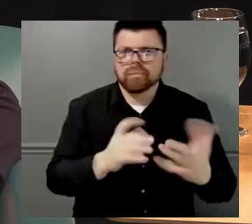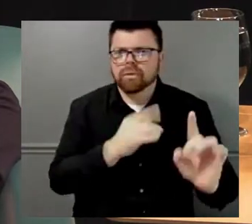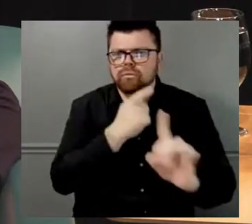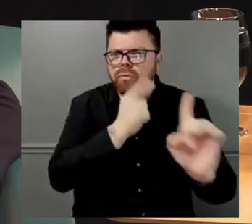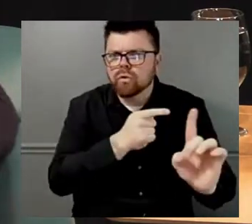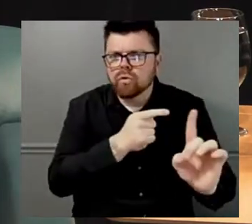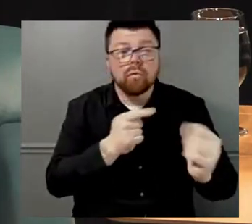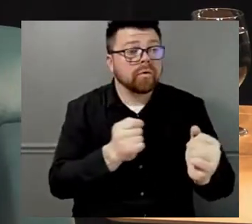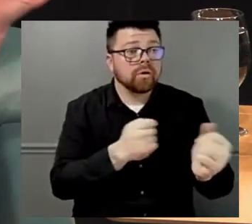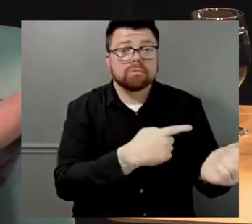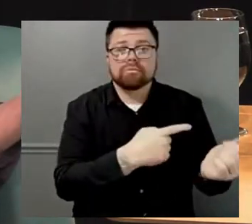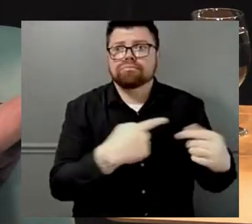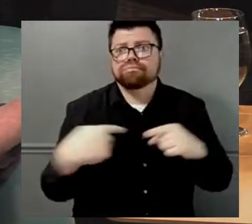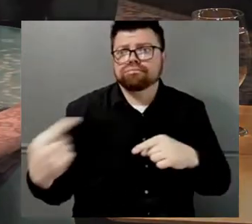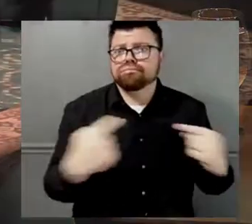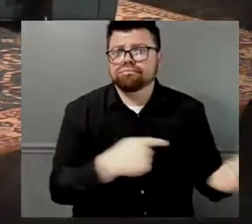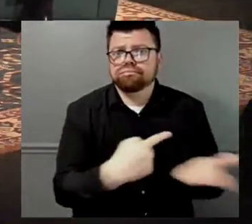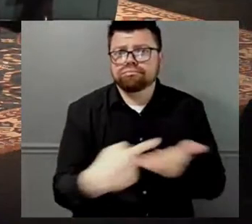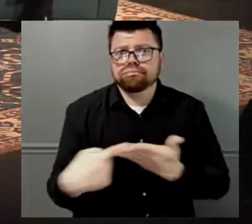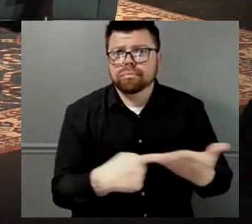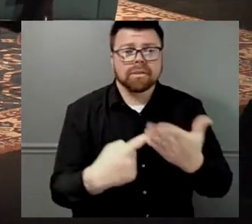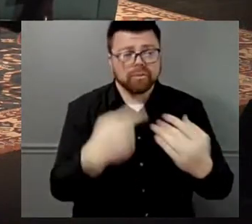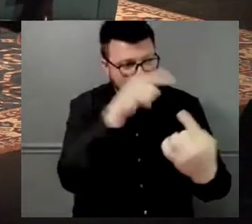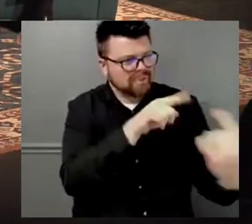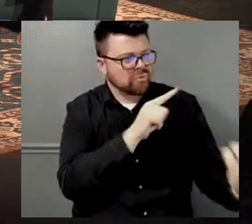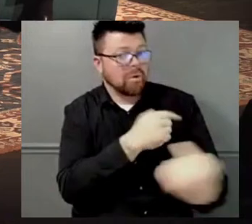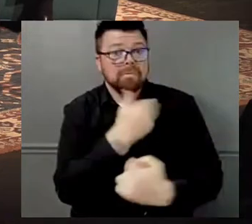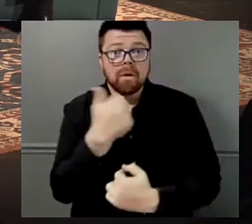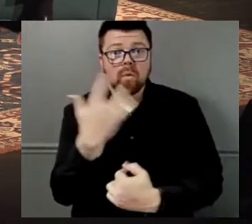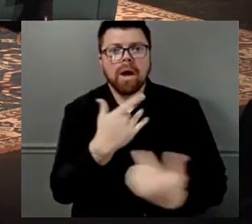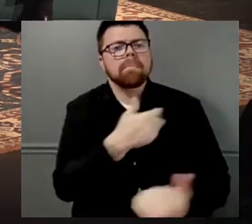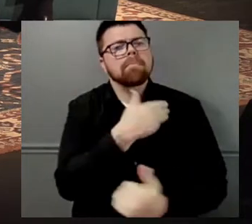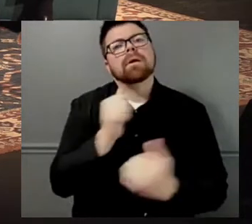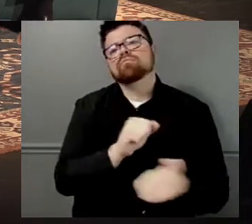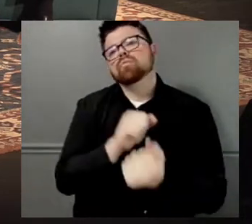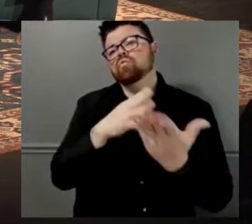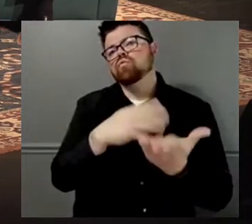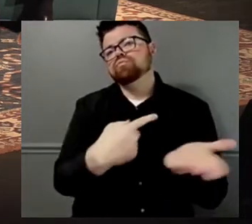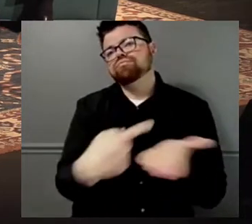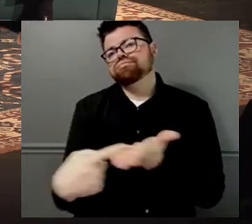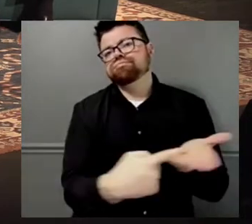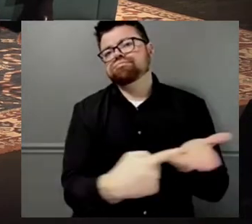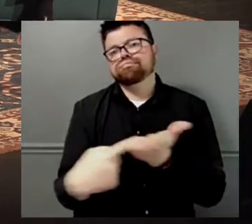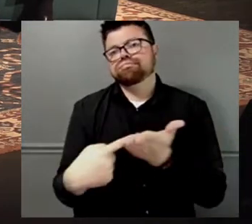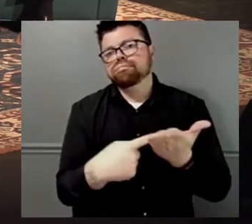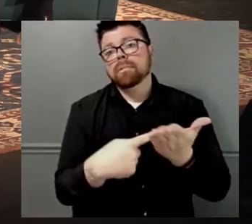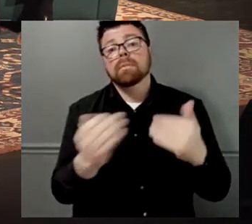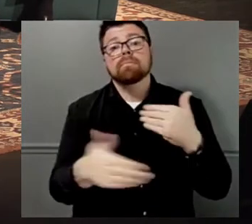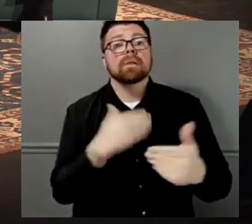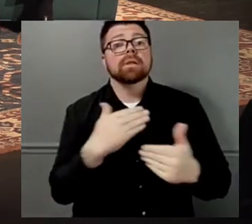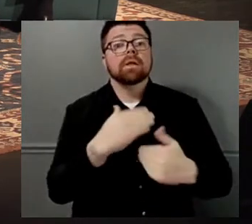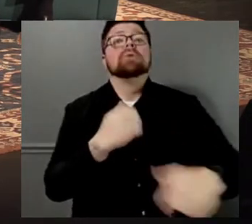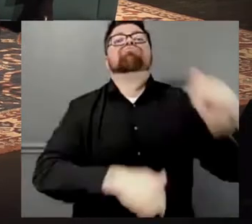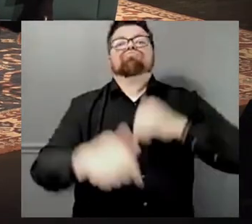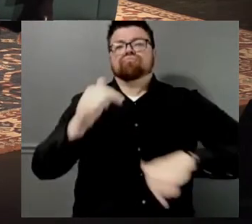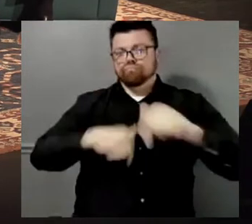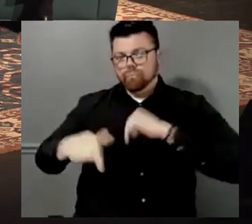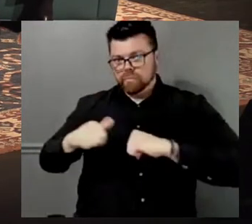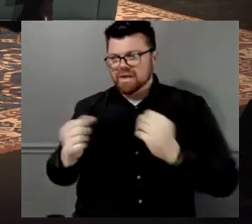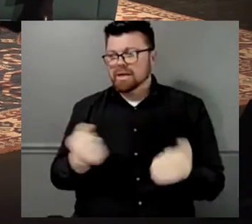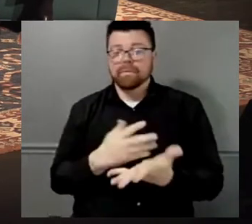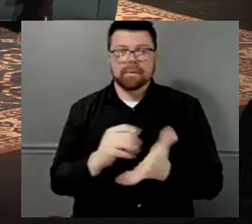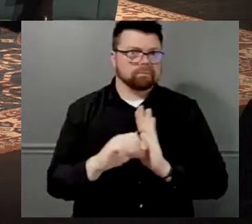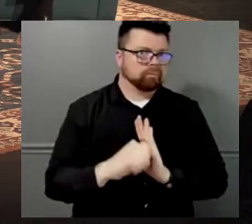to disagree better because you have better arguments. But then I think I would just kind of go back to the theme that we've been hammering home this whole